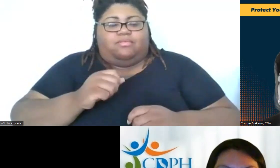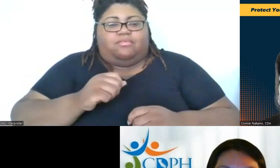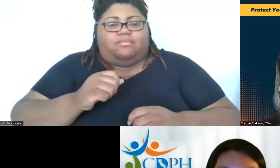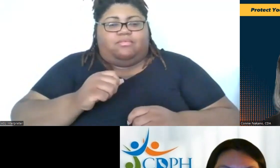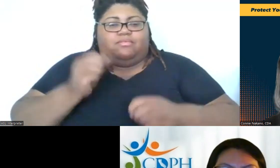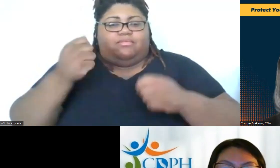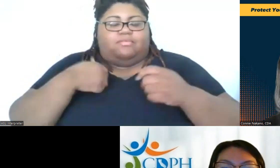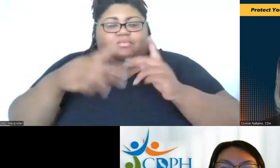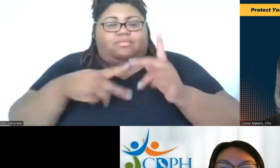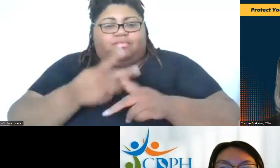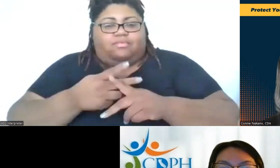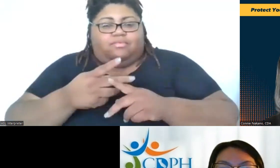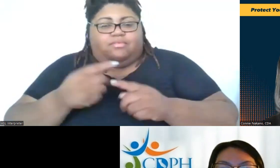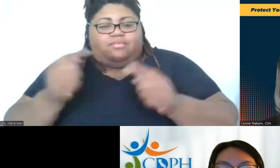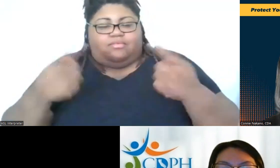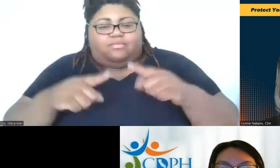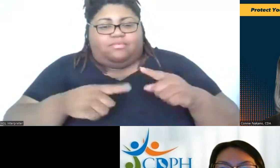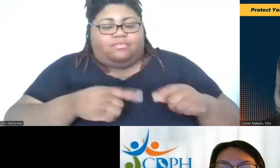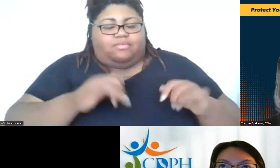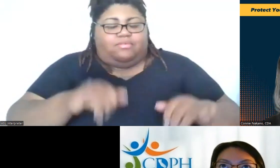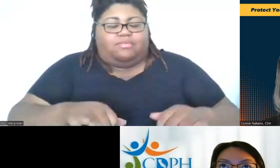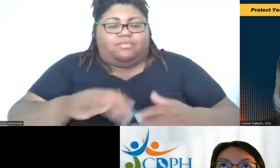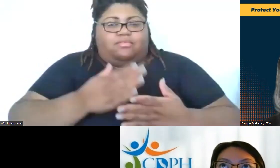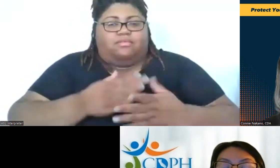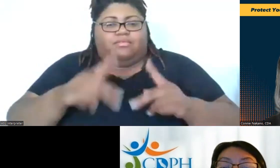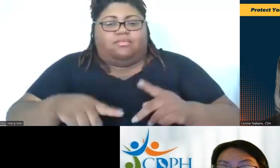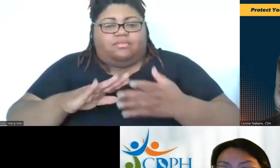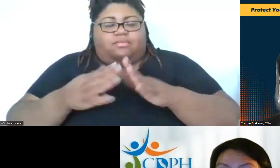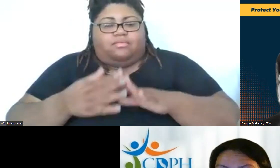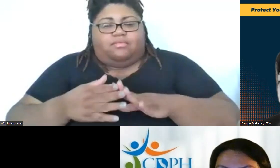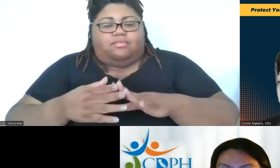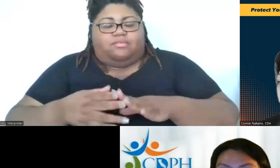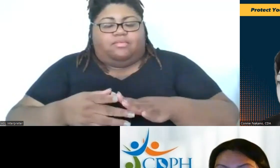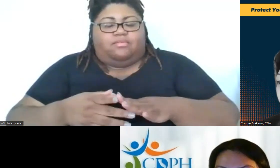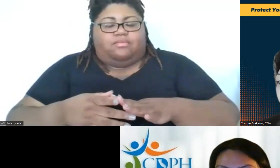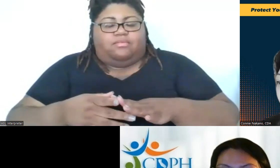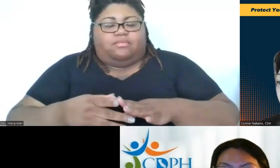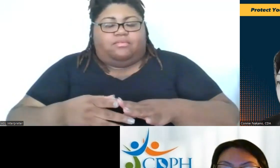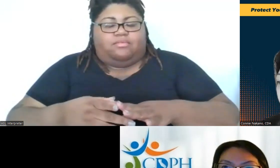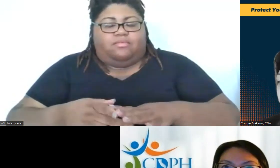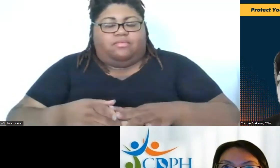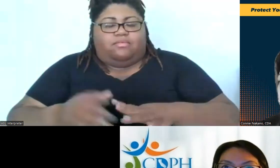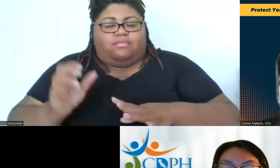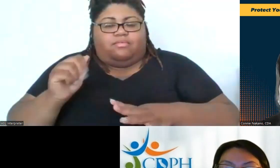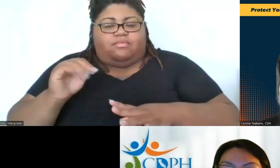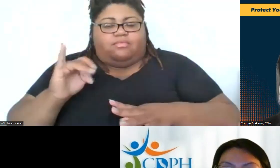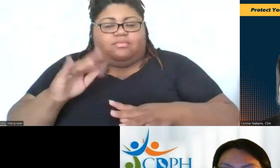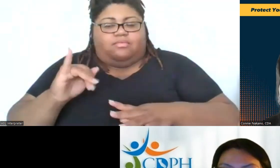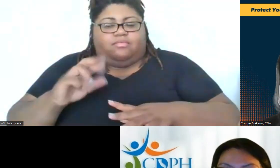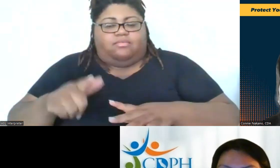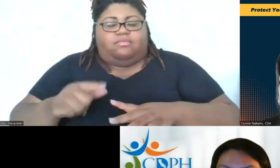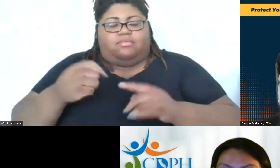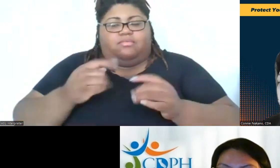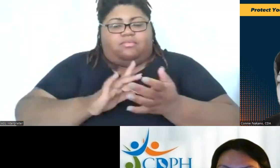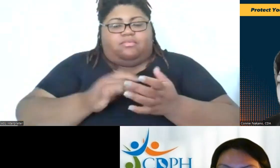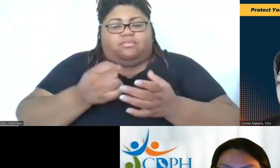the antivirals? So the oral antiviral, so the pills, Paxlovid does